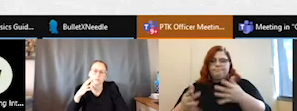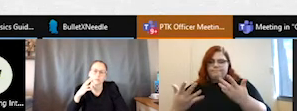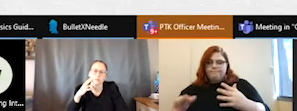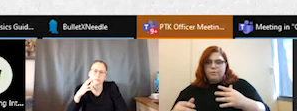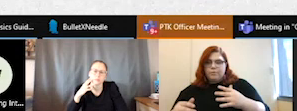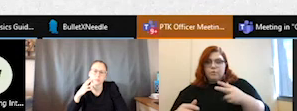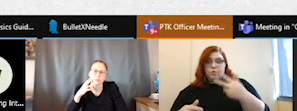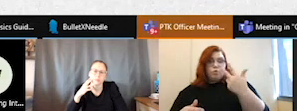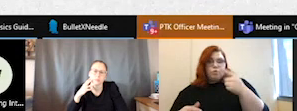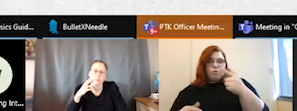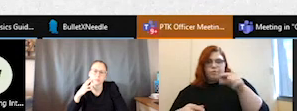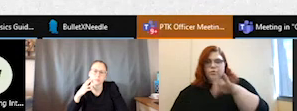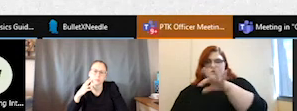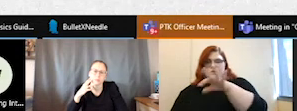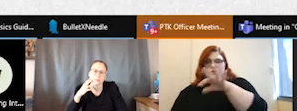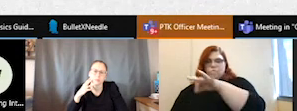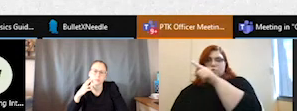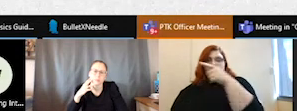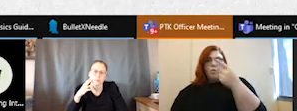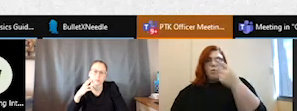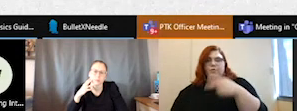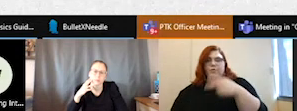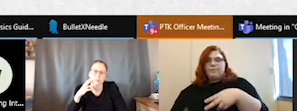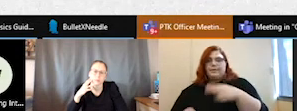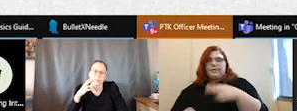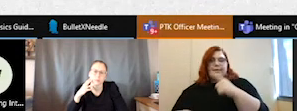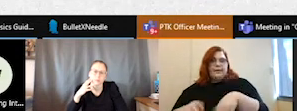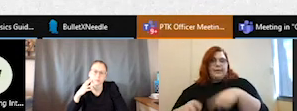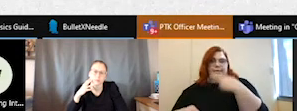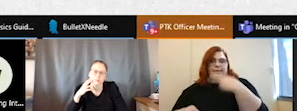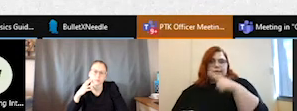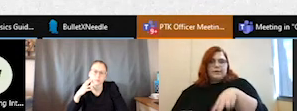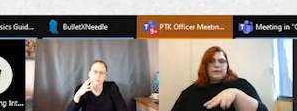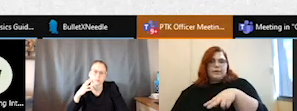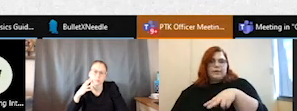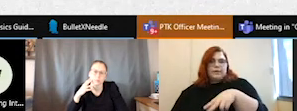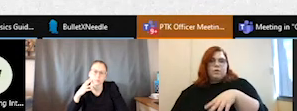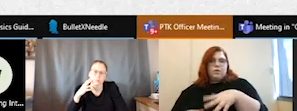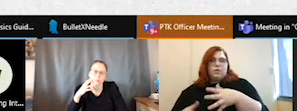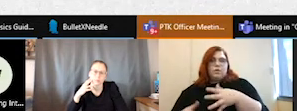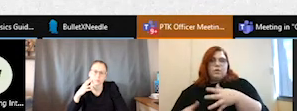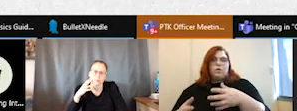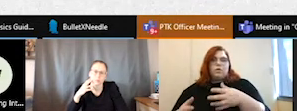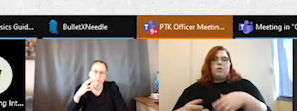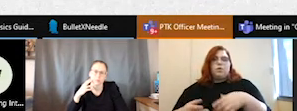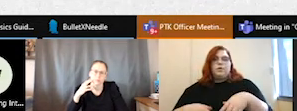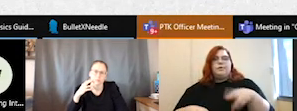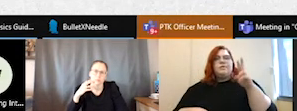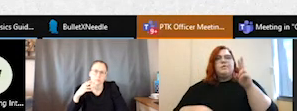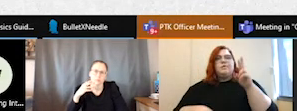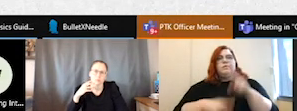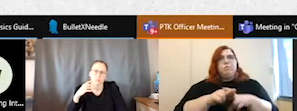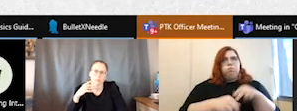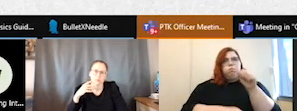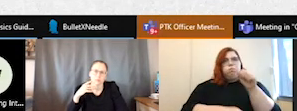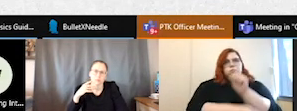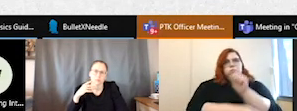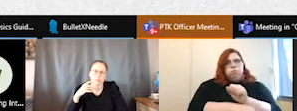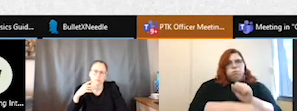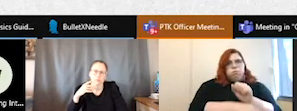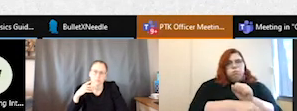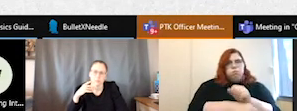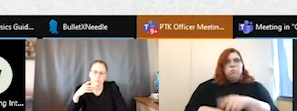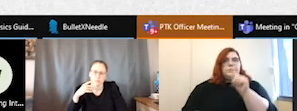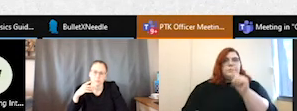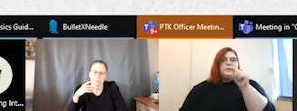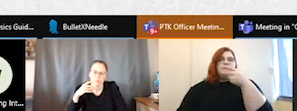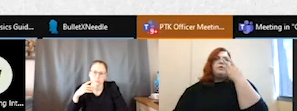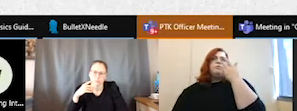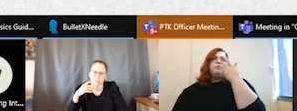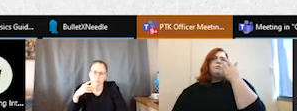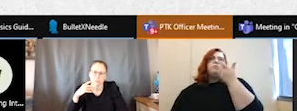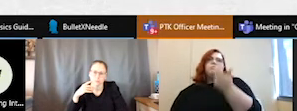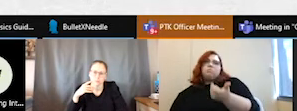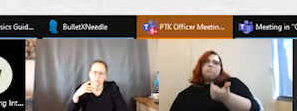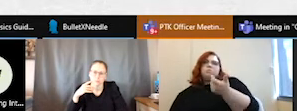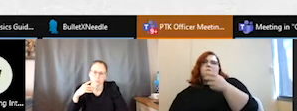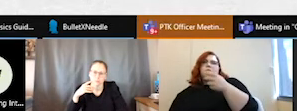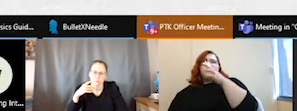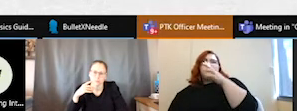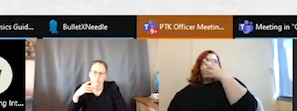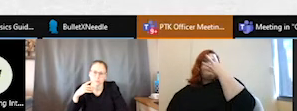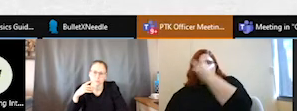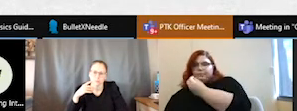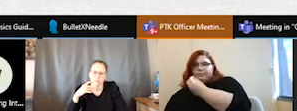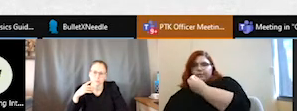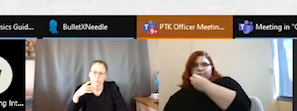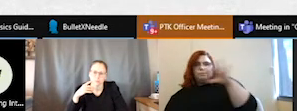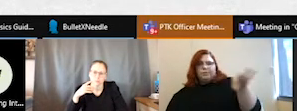blanked out. So do you want to reluctantly sit down at your desk? Do you want to turn on the TV, or do you want to just go into bed? So you would choose one of these, and